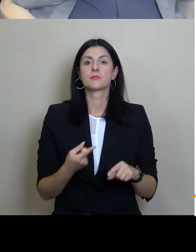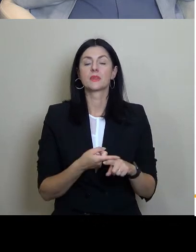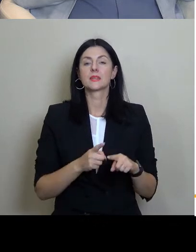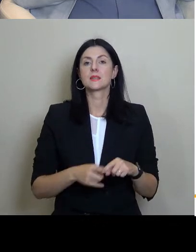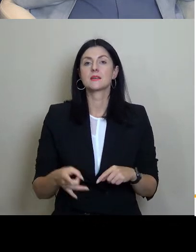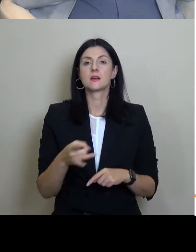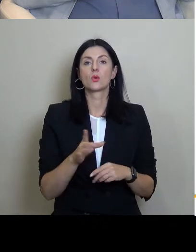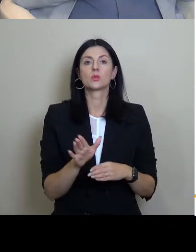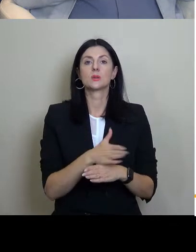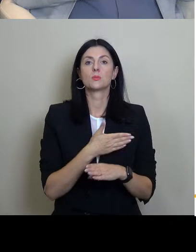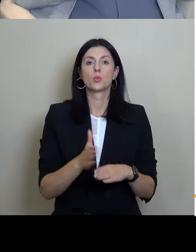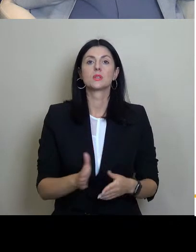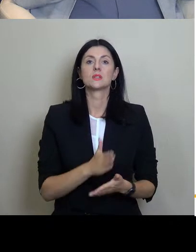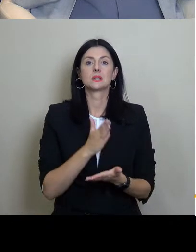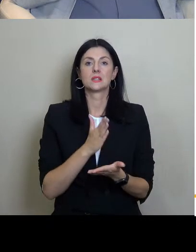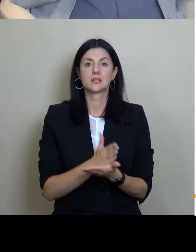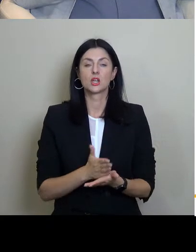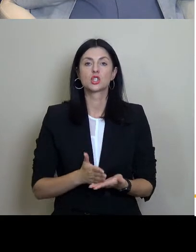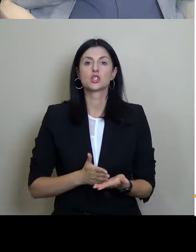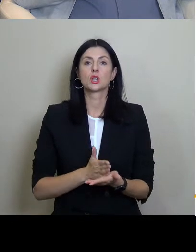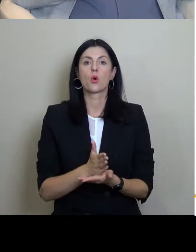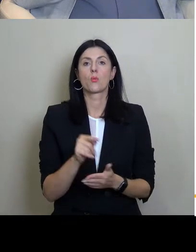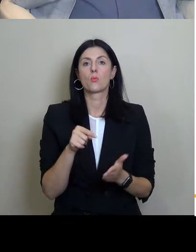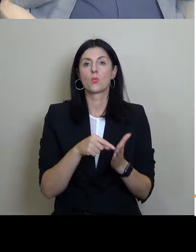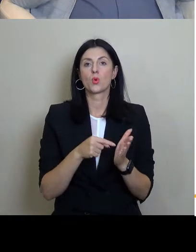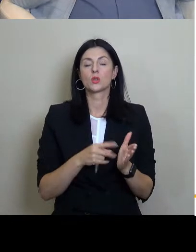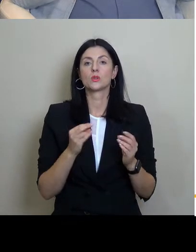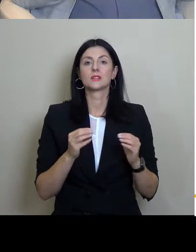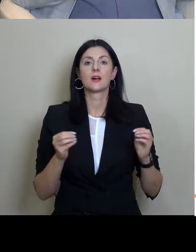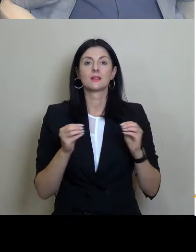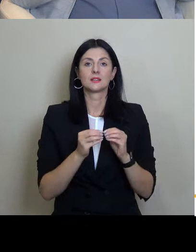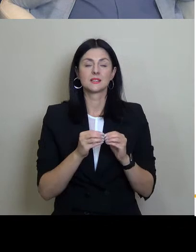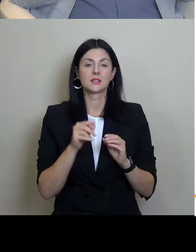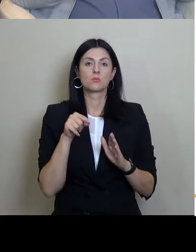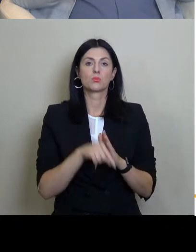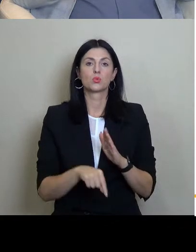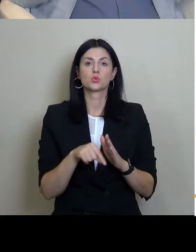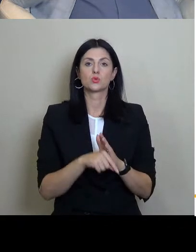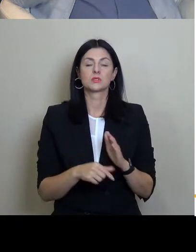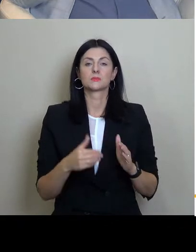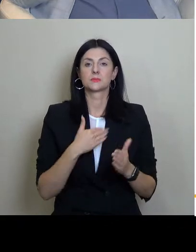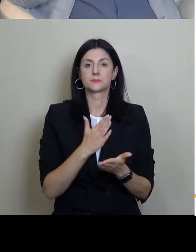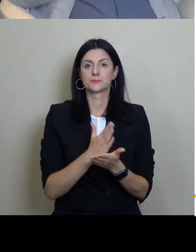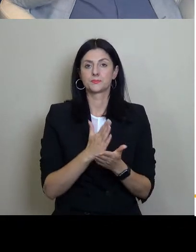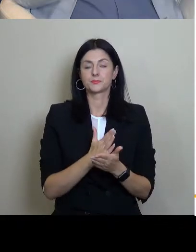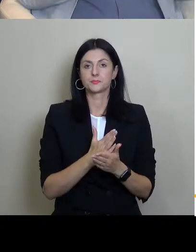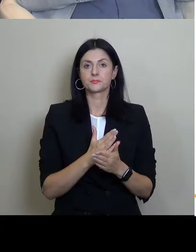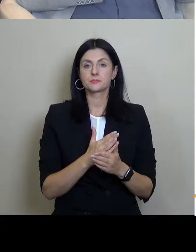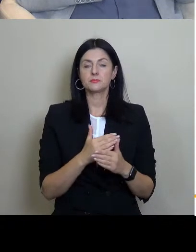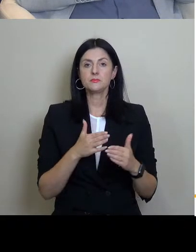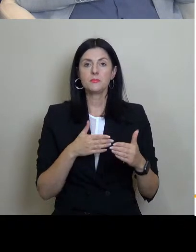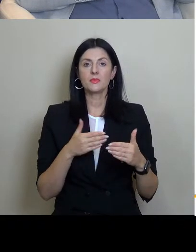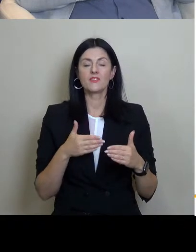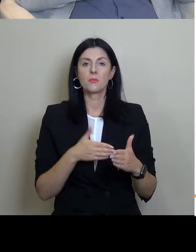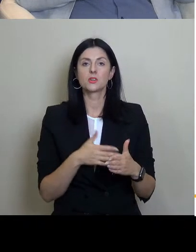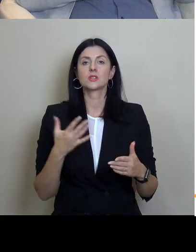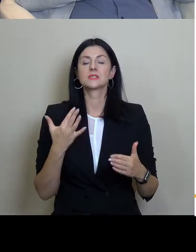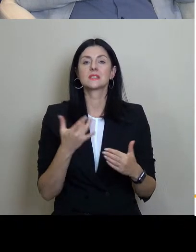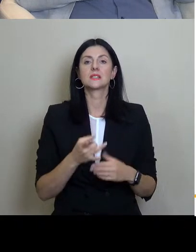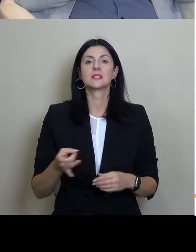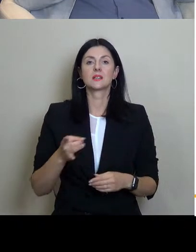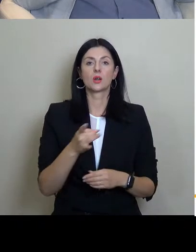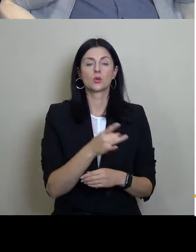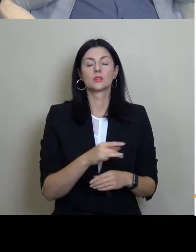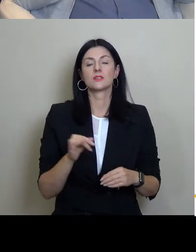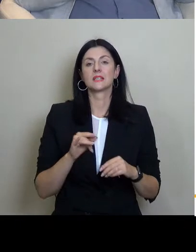where these rayons exist, so by dividing by 10, we more or less are